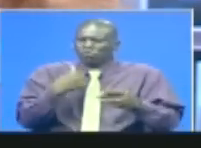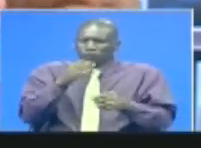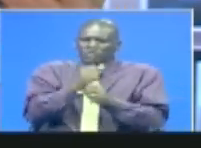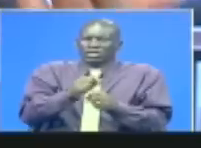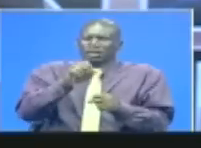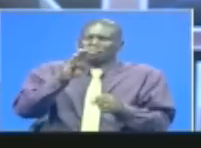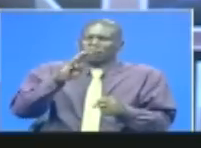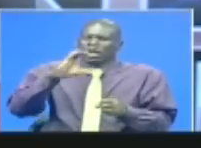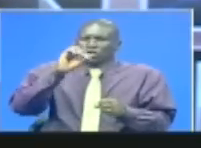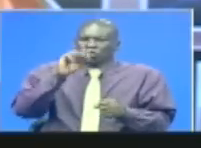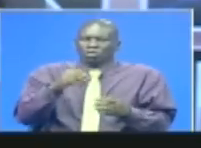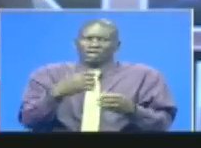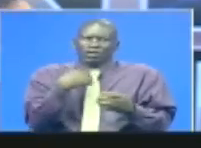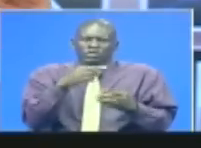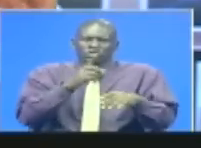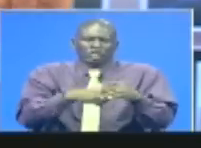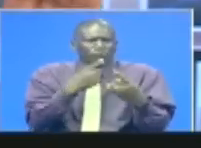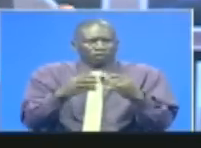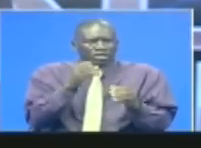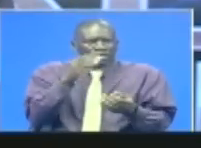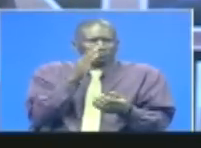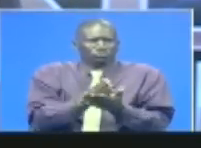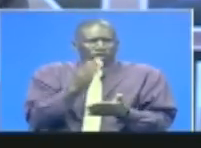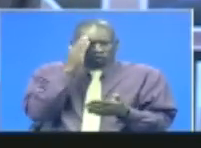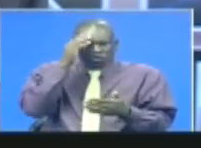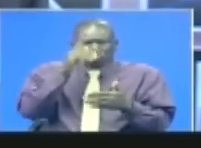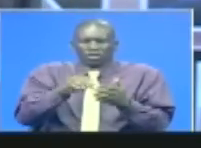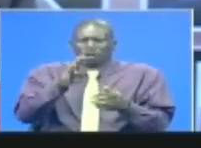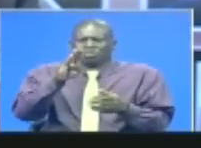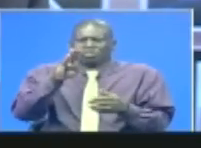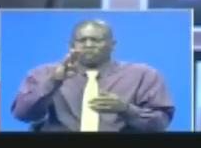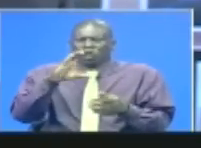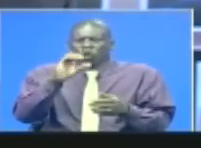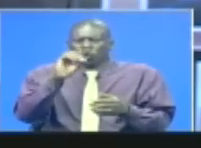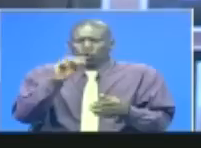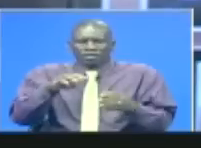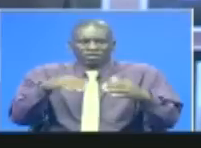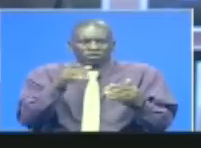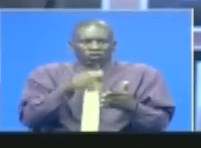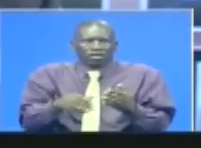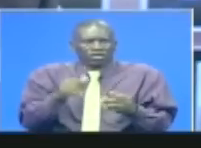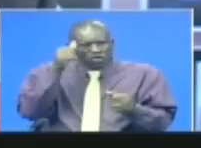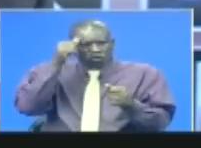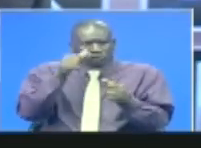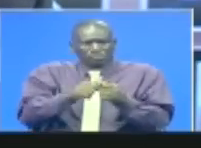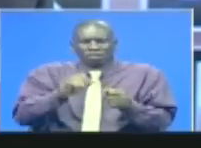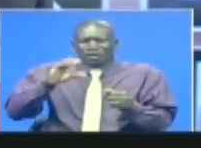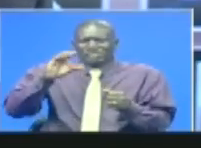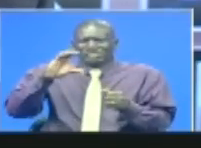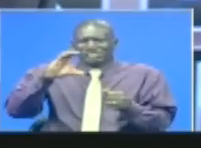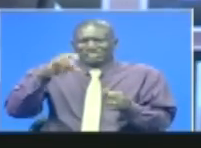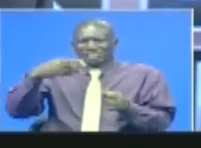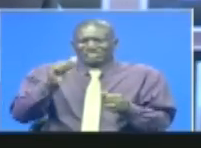you from your speaking whether really you know what it is that become is all about. Remember that Chandigarh University, where I went,